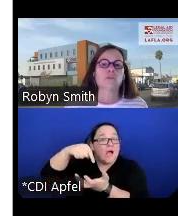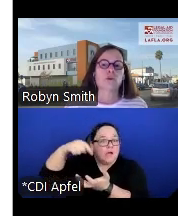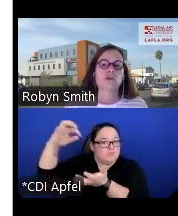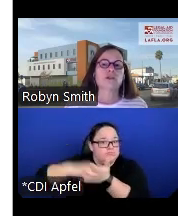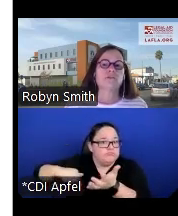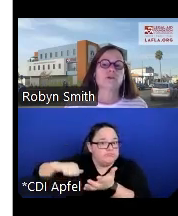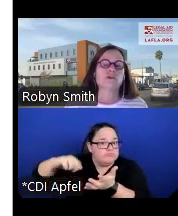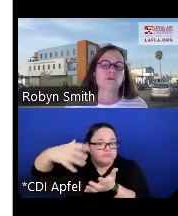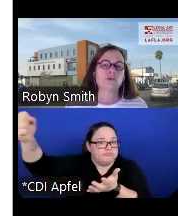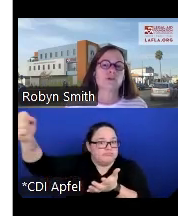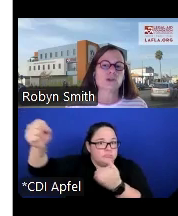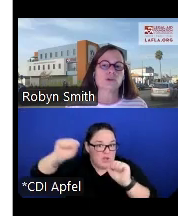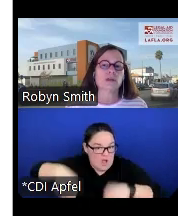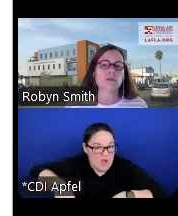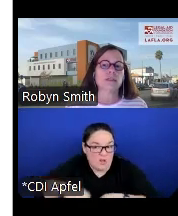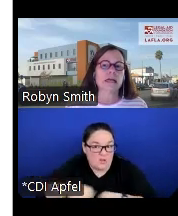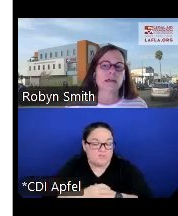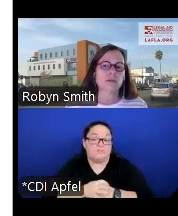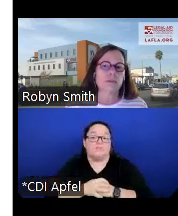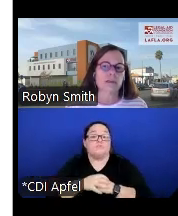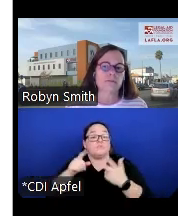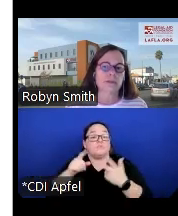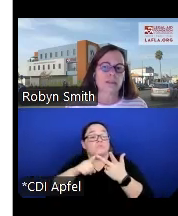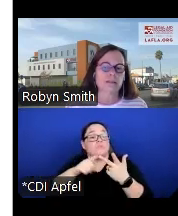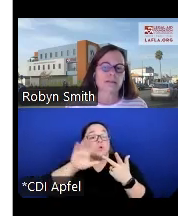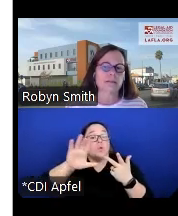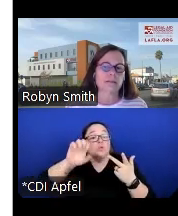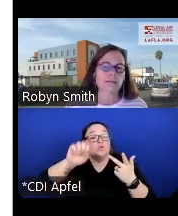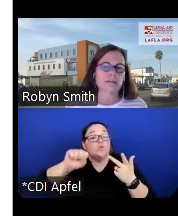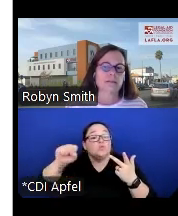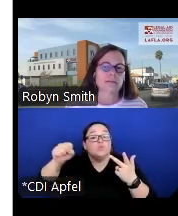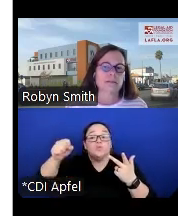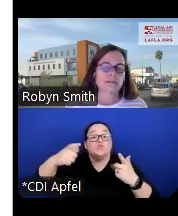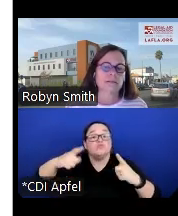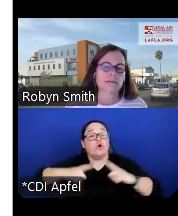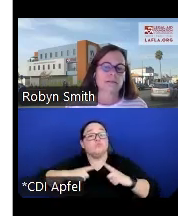garnish a portion of your Social Security retirement benefits,